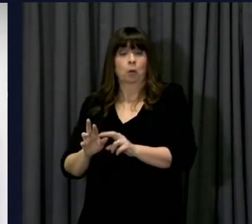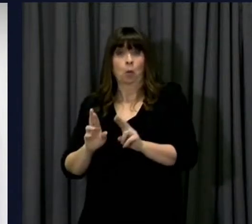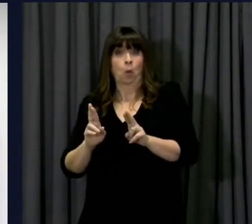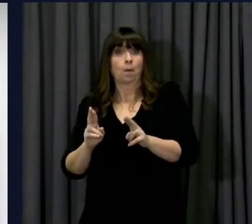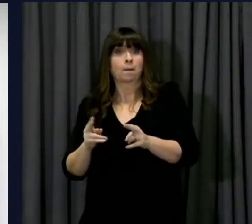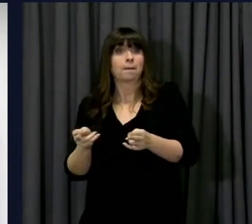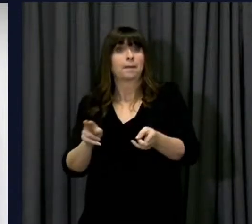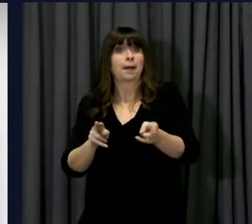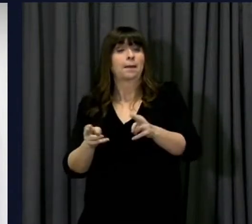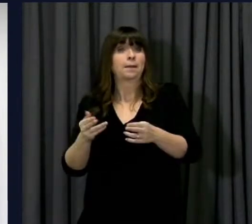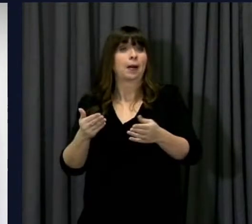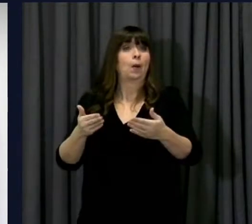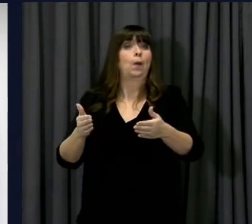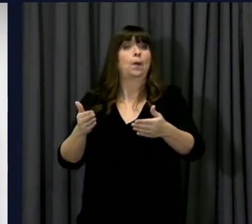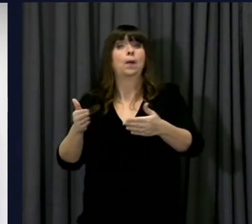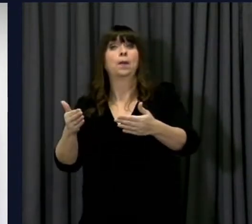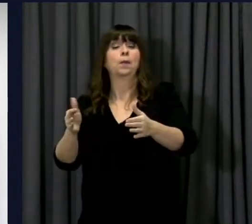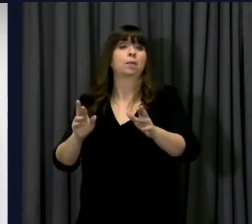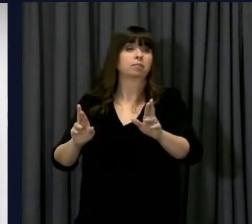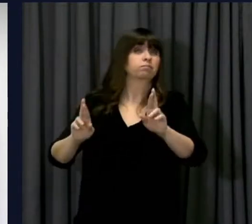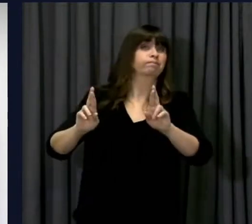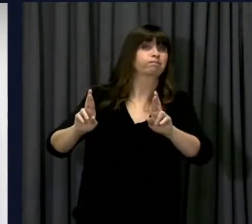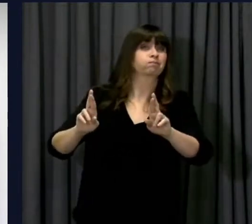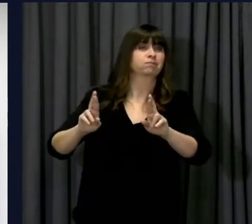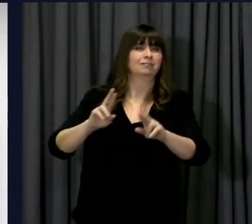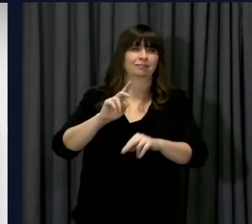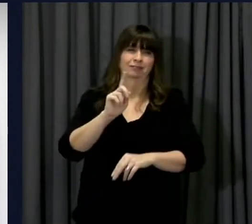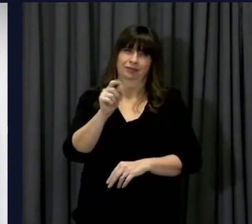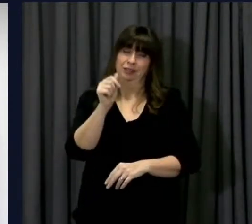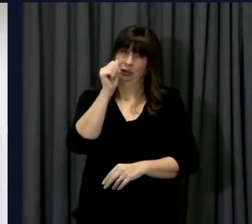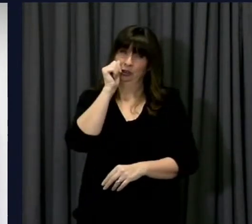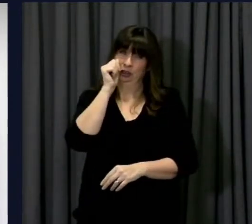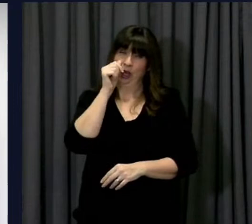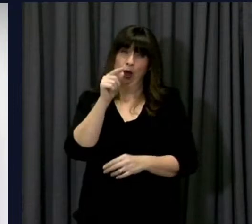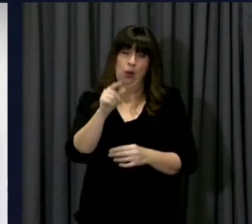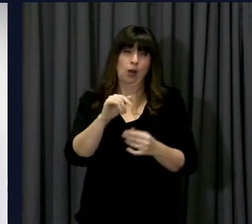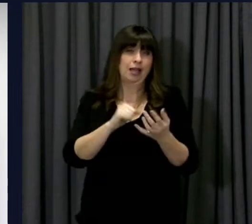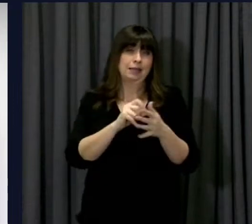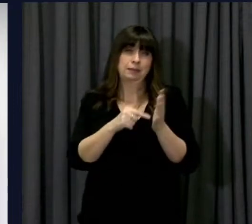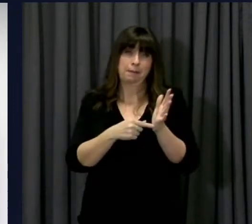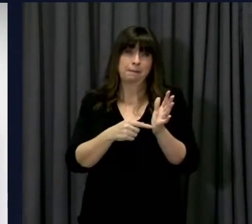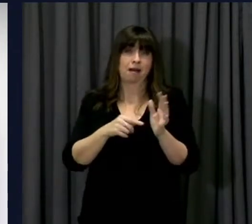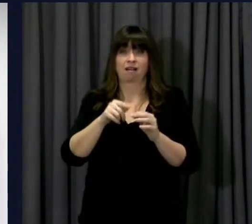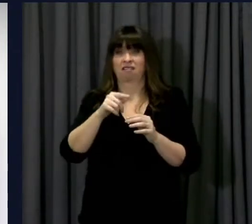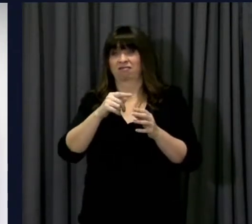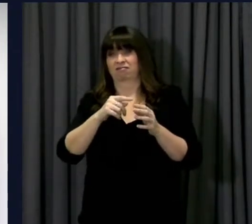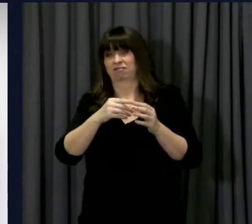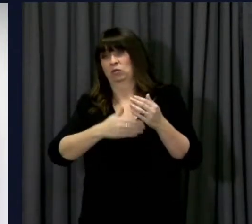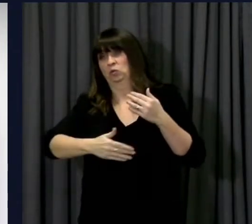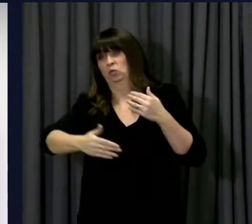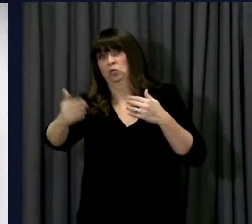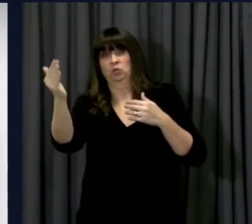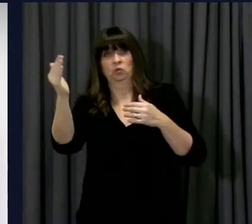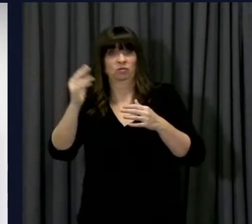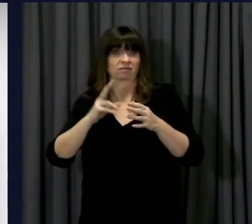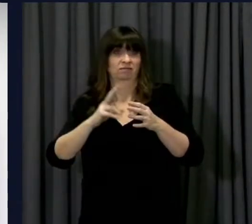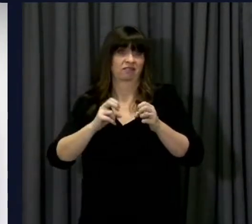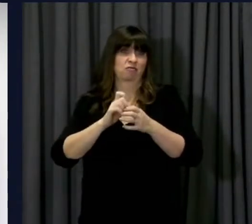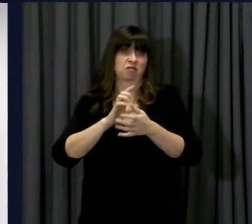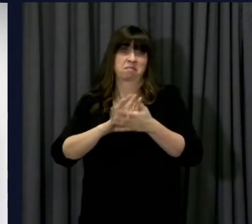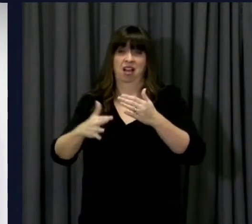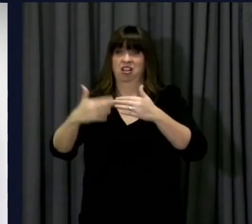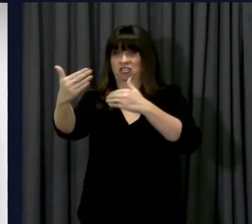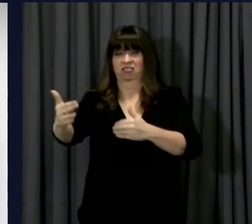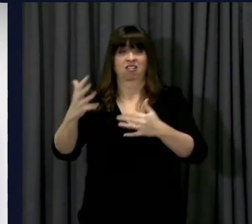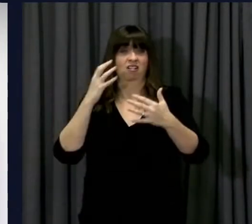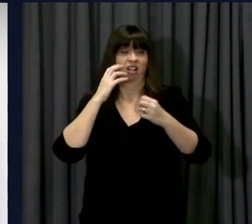many different choices. But we also know the virus has thrived in the autumn and the winter as well. So we need to understand where we get to